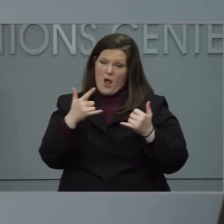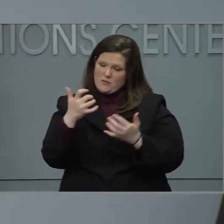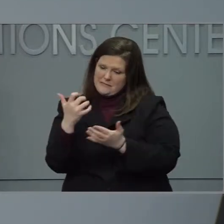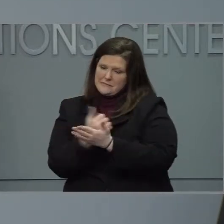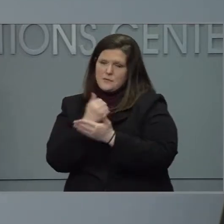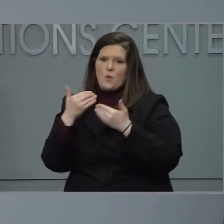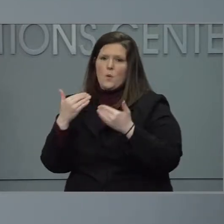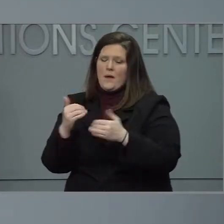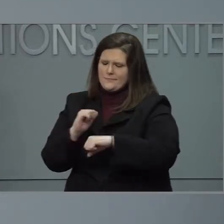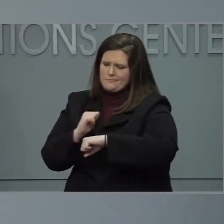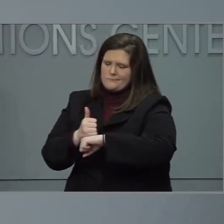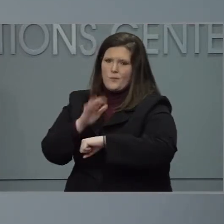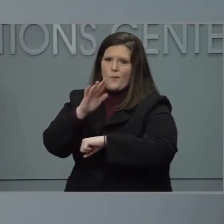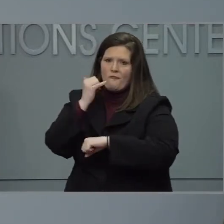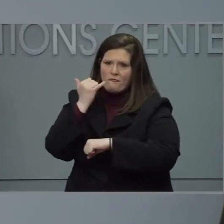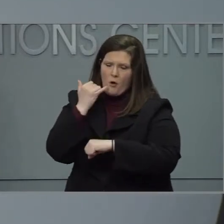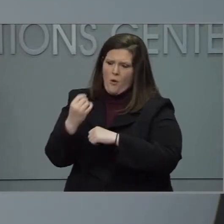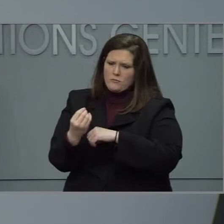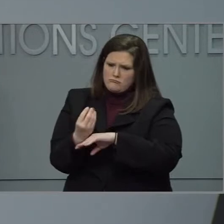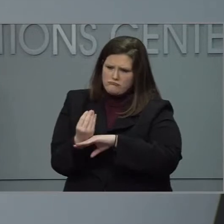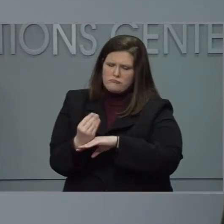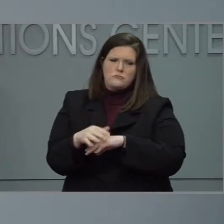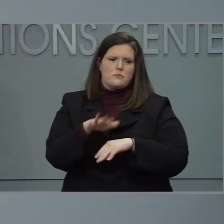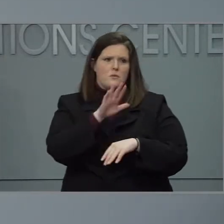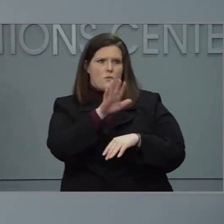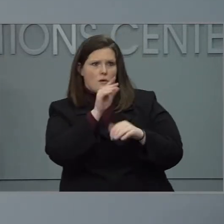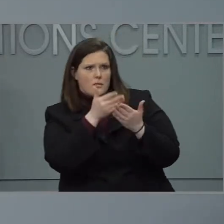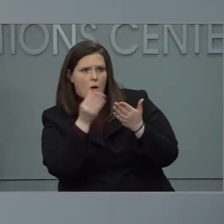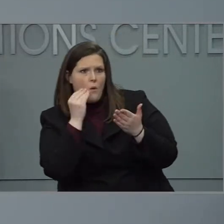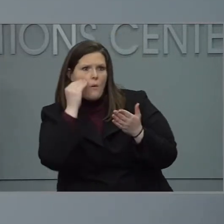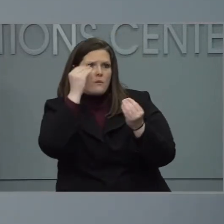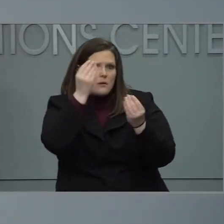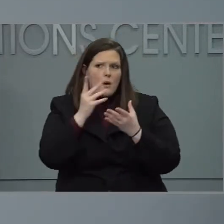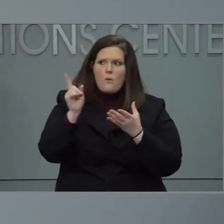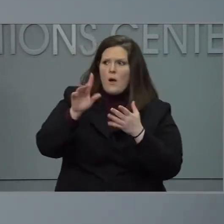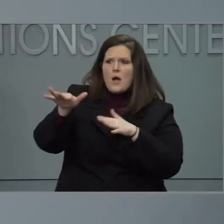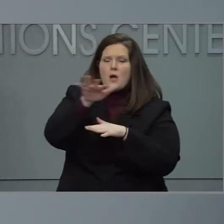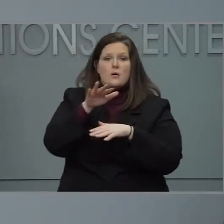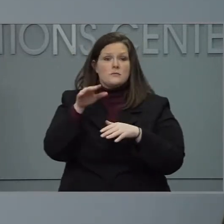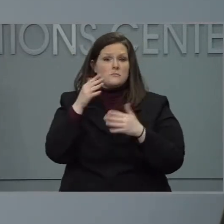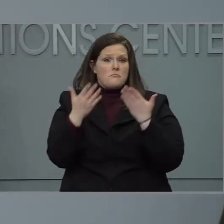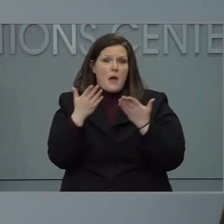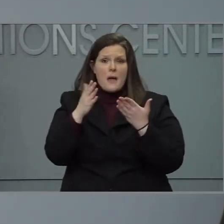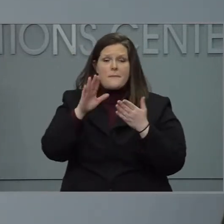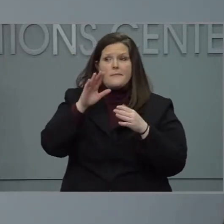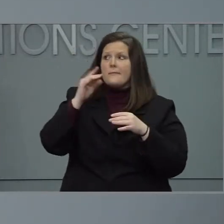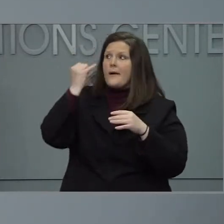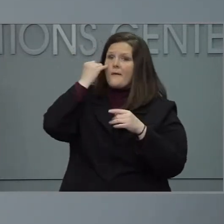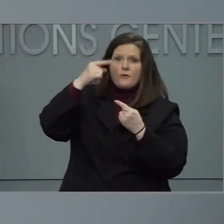receiving emergency alerts and to review where the safest location at home or work is, such